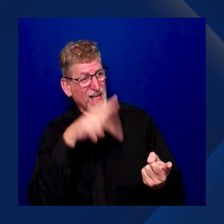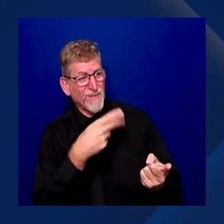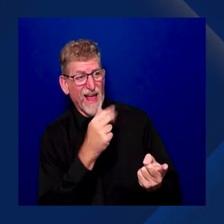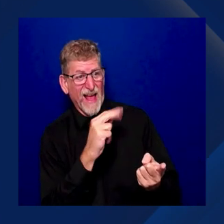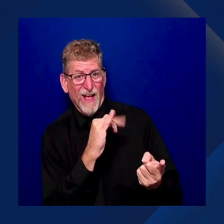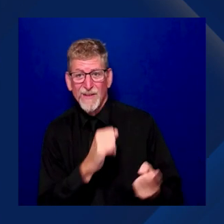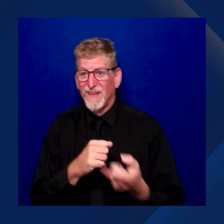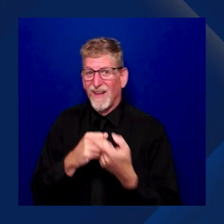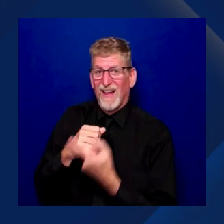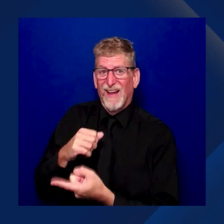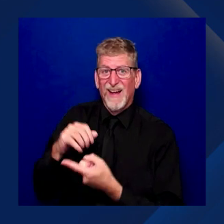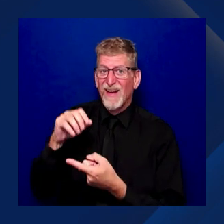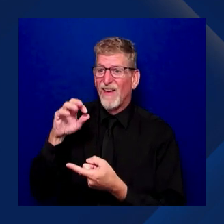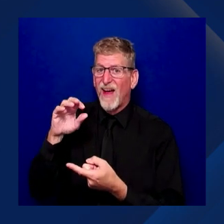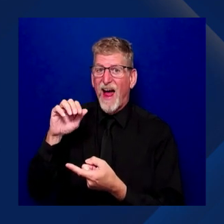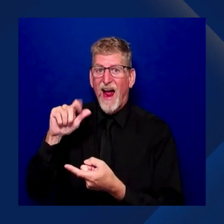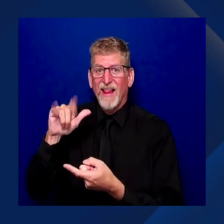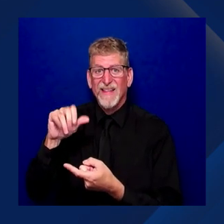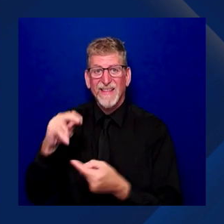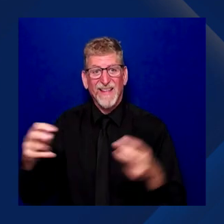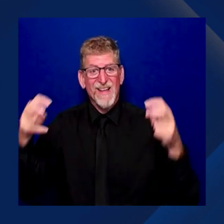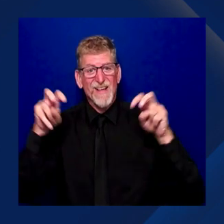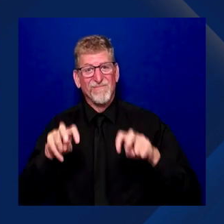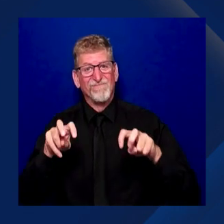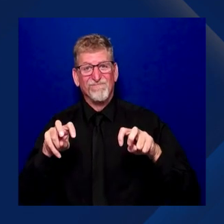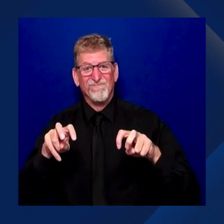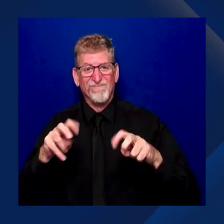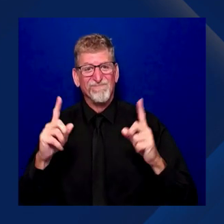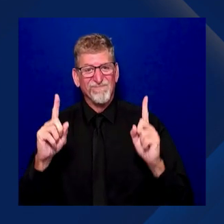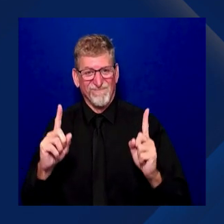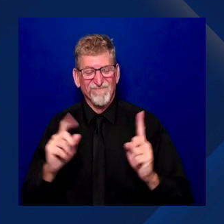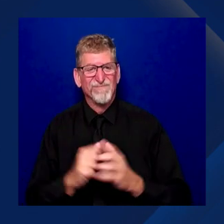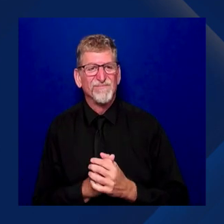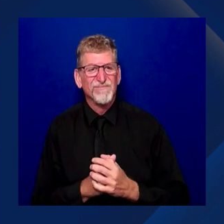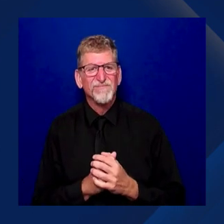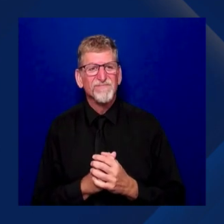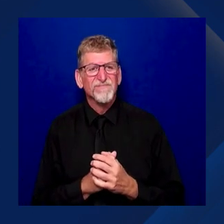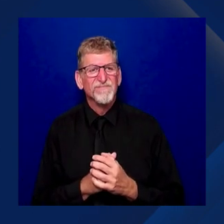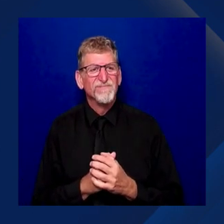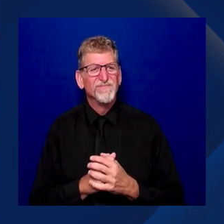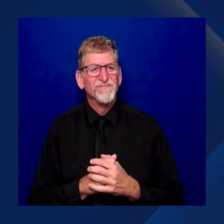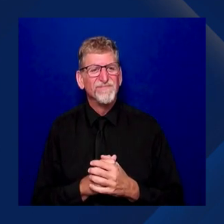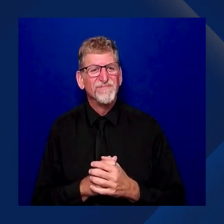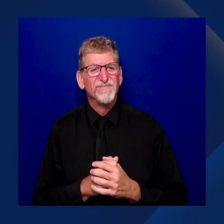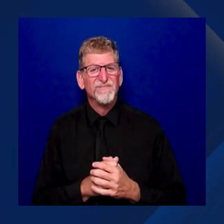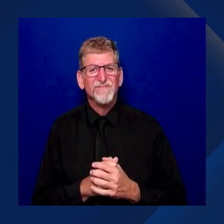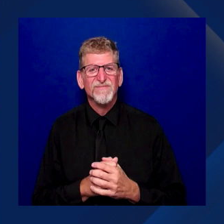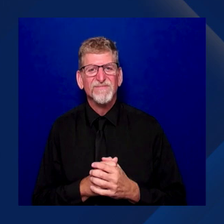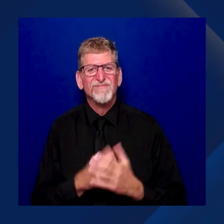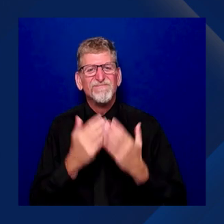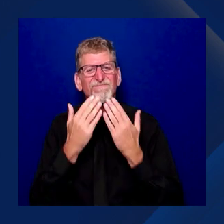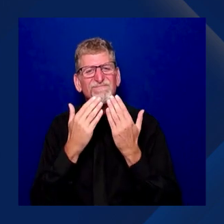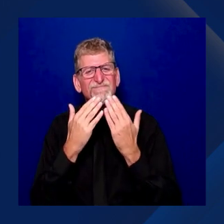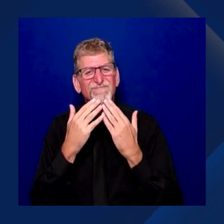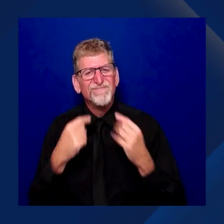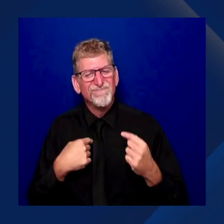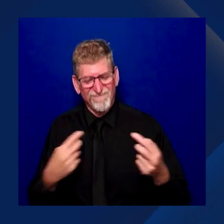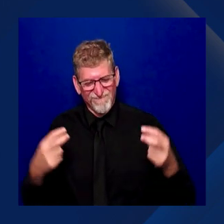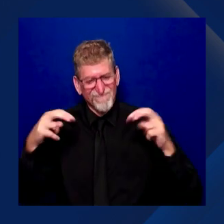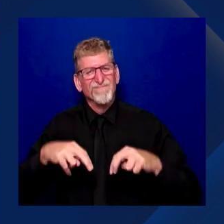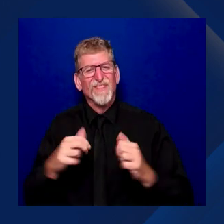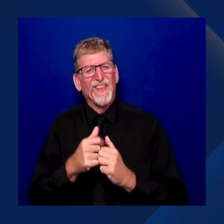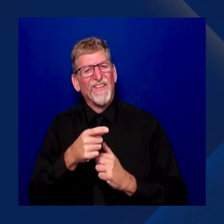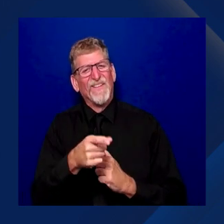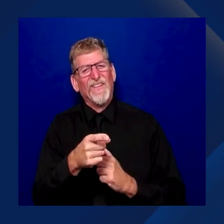Thank you, Rohini. It's so good to be with you again. We were talking backstage. The last time we were together, it was at the